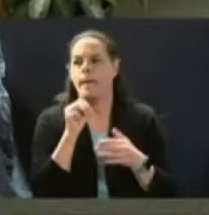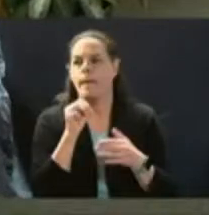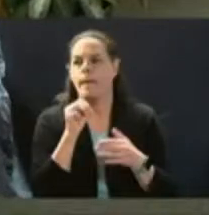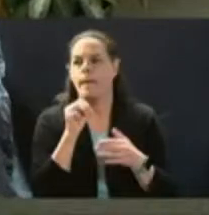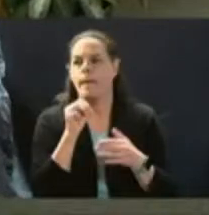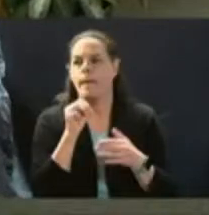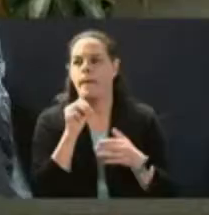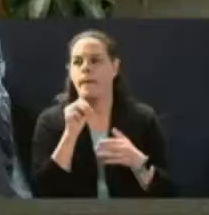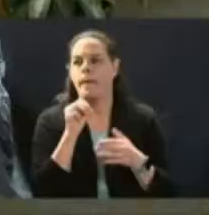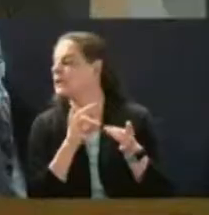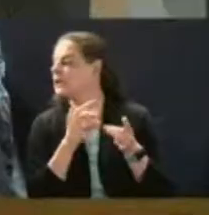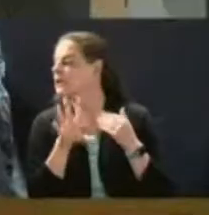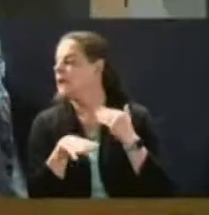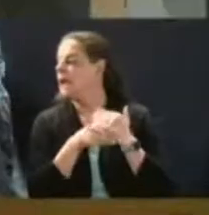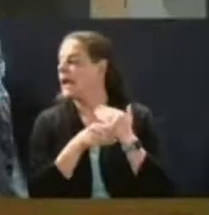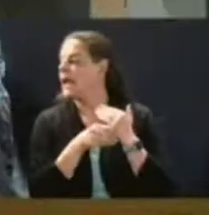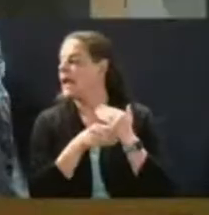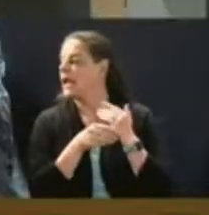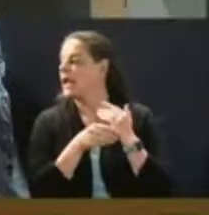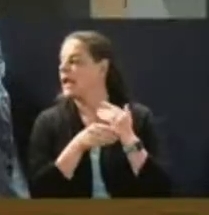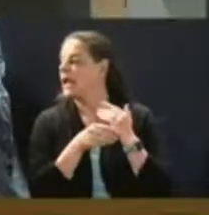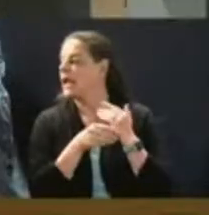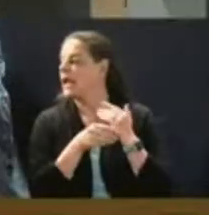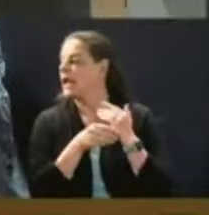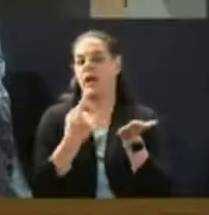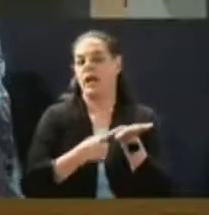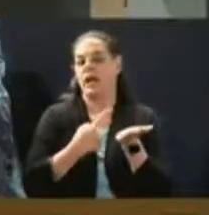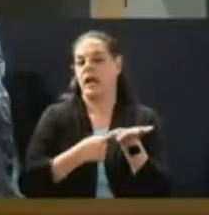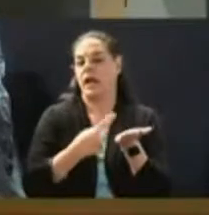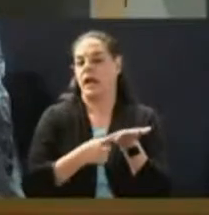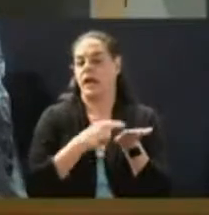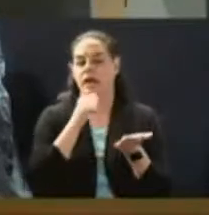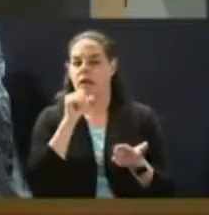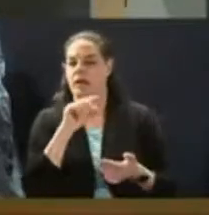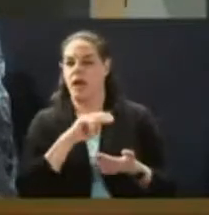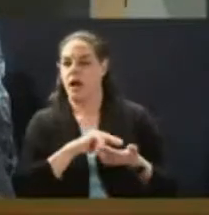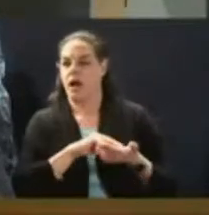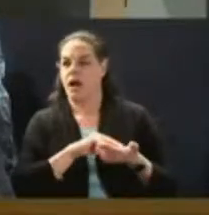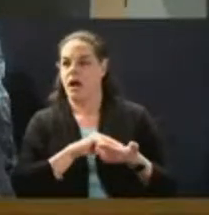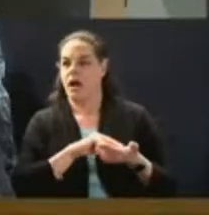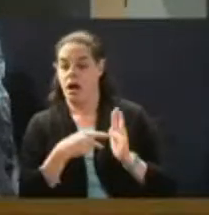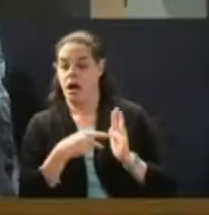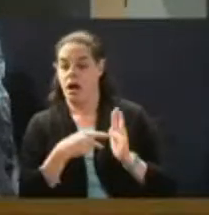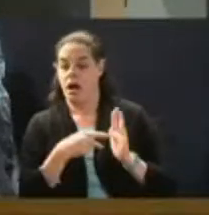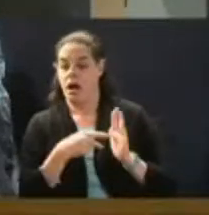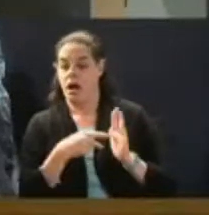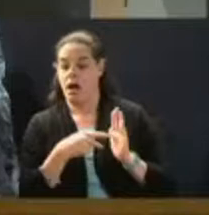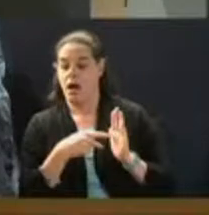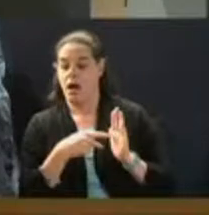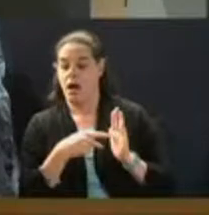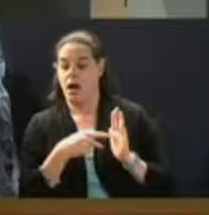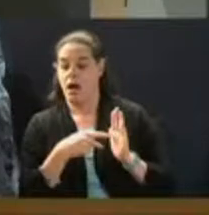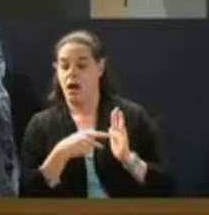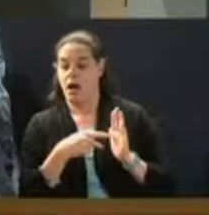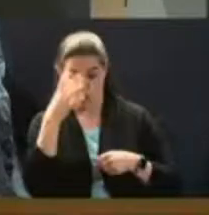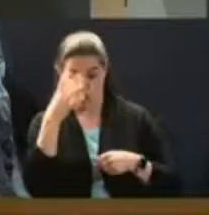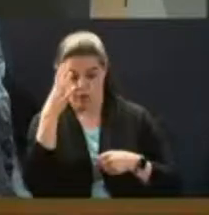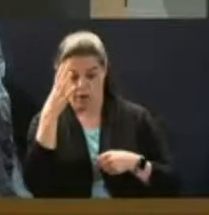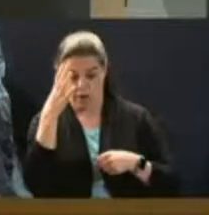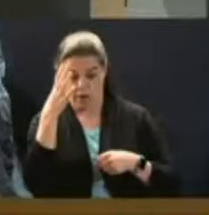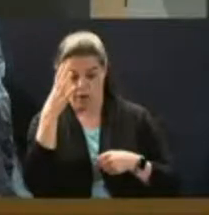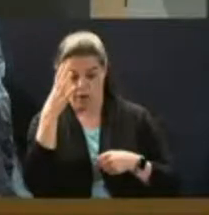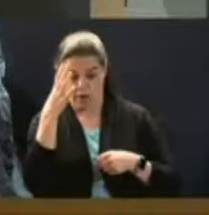to re-deliberating, it's not just that we have made this decision and that we made it 2 weeks ago.